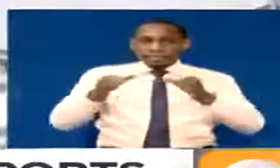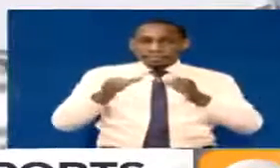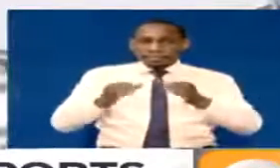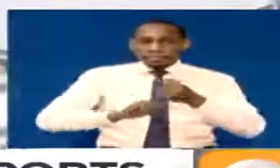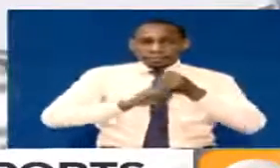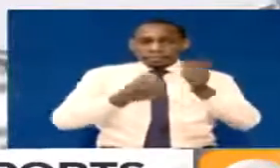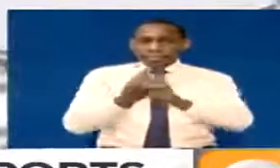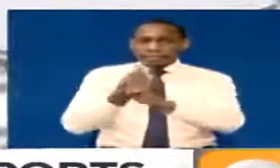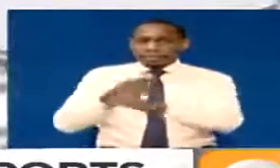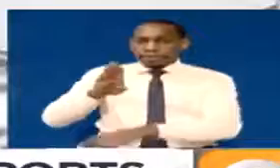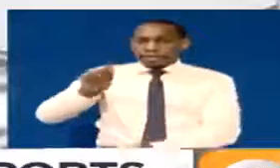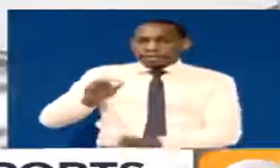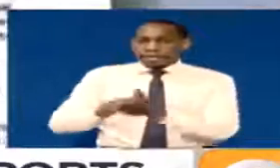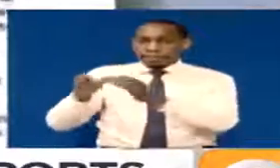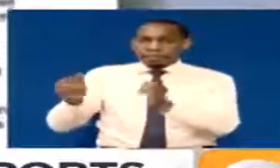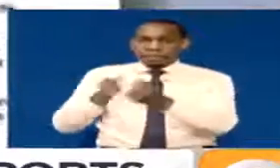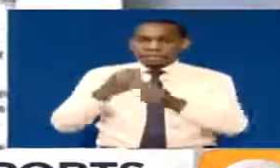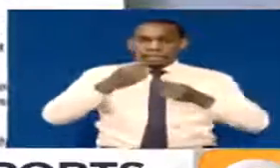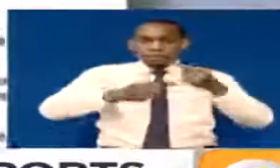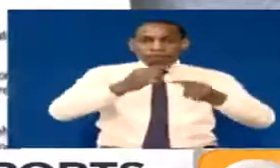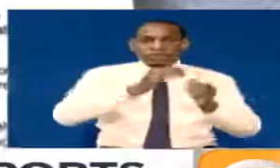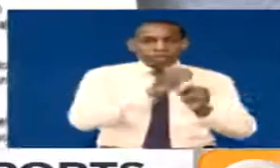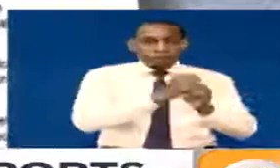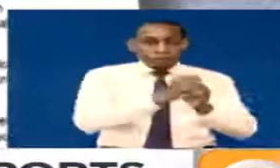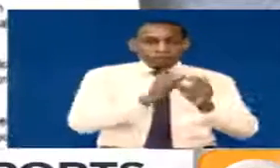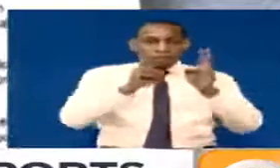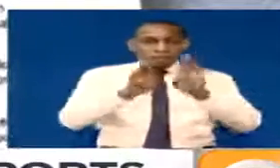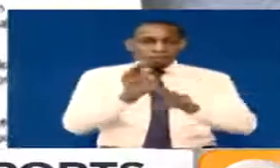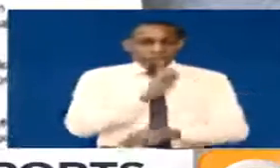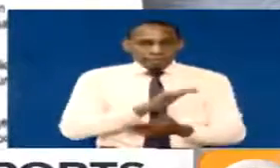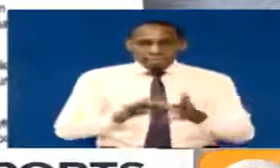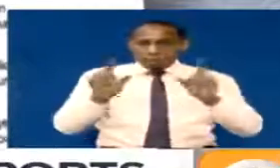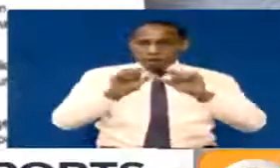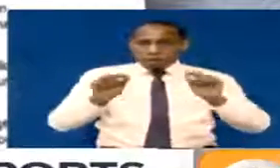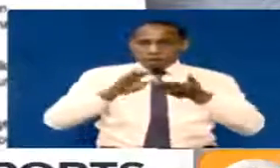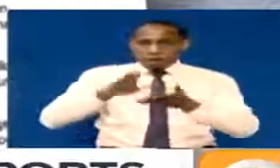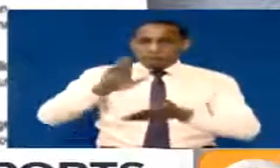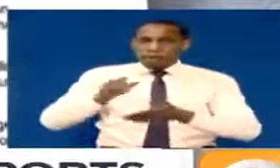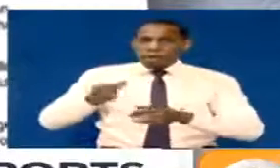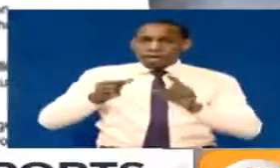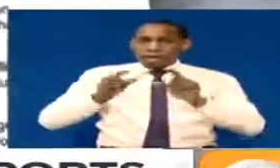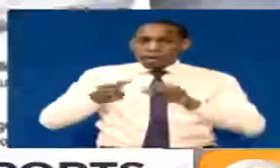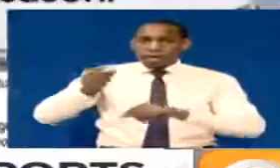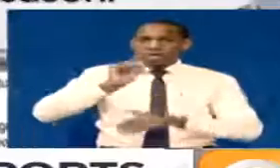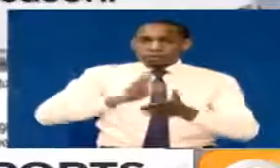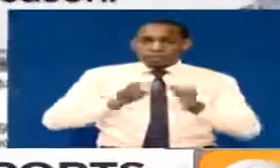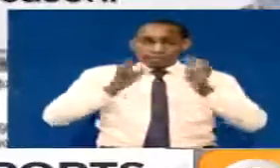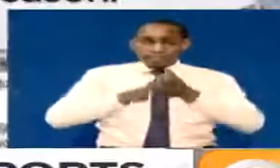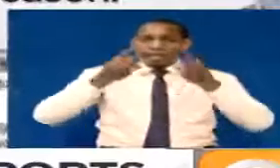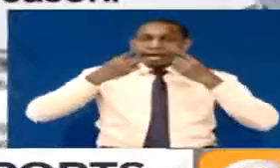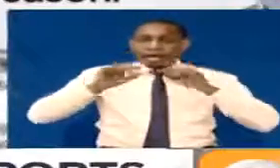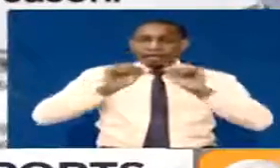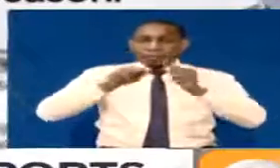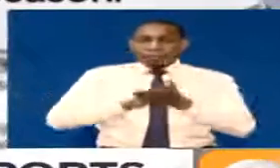by various betting firms unable to continue their operations, end quote. The statement further added, and I quote, that the pronouncement